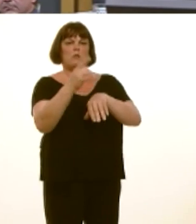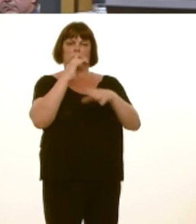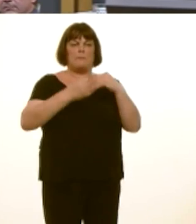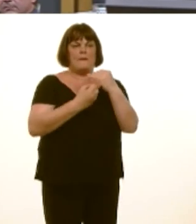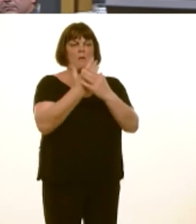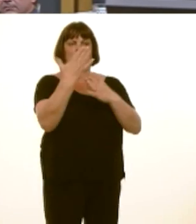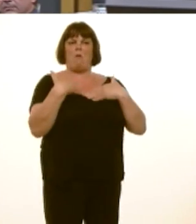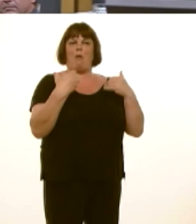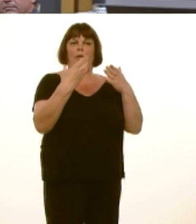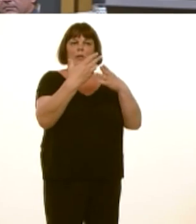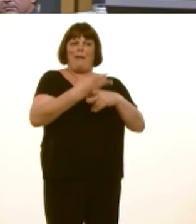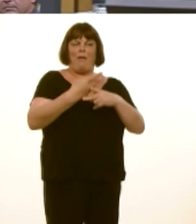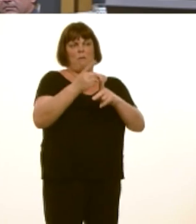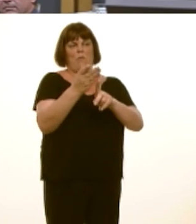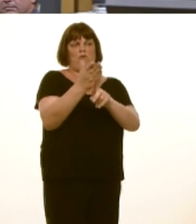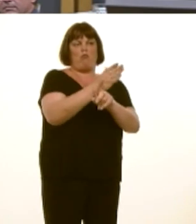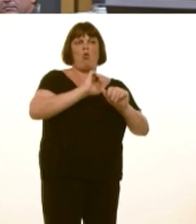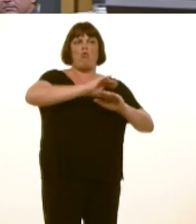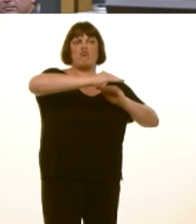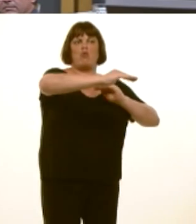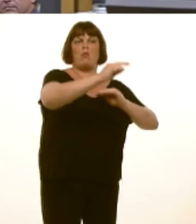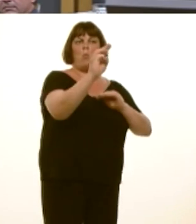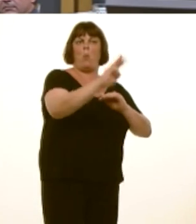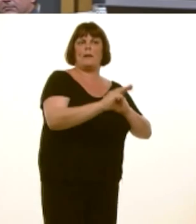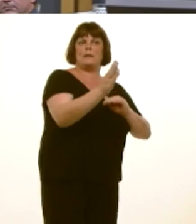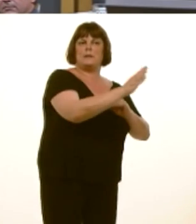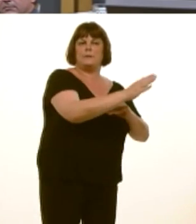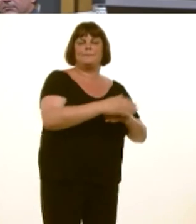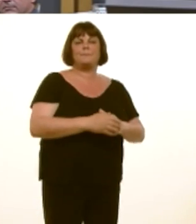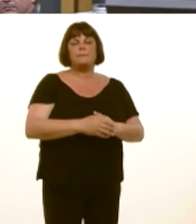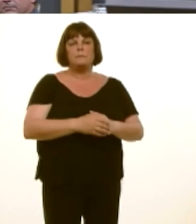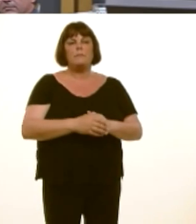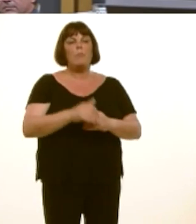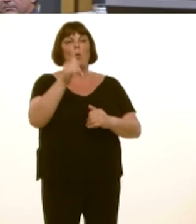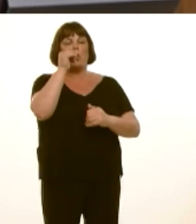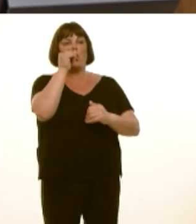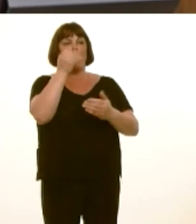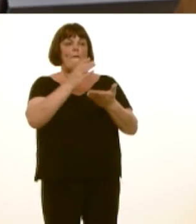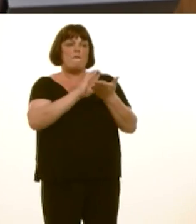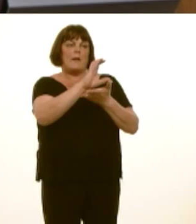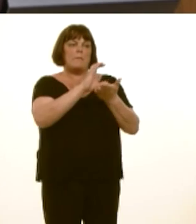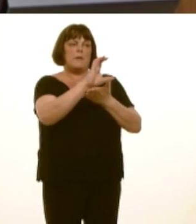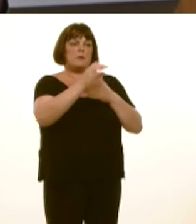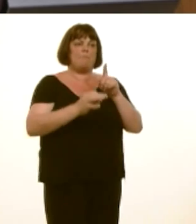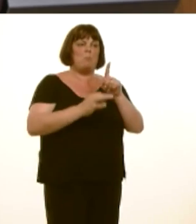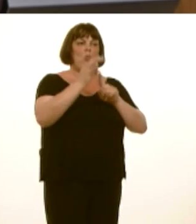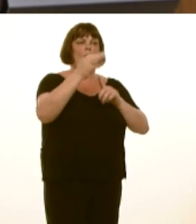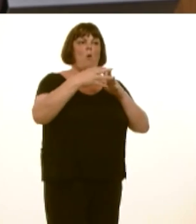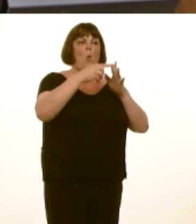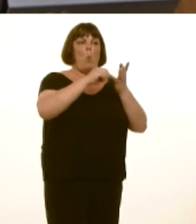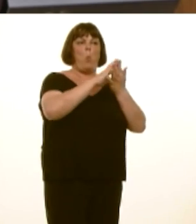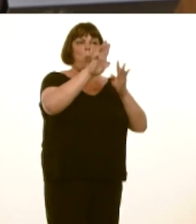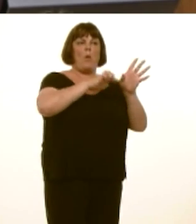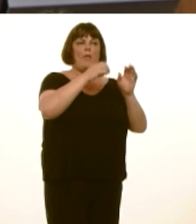system for the rural west. We see the investment that's been made into Withybush, and we've seen also consultants in Worthy Bush